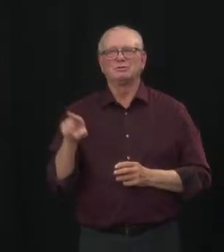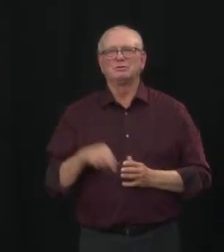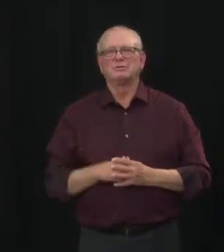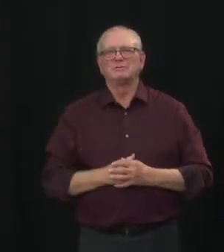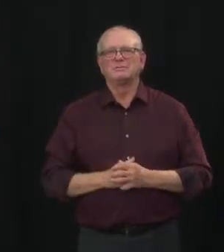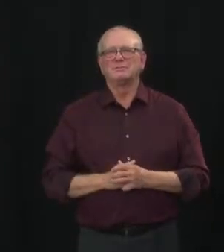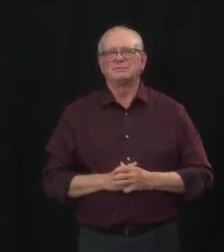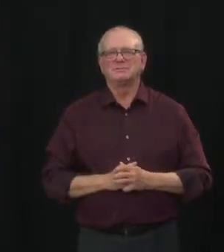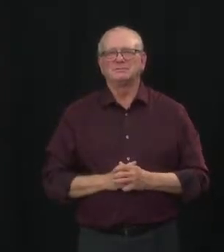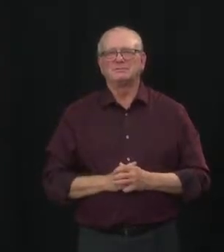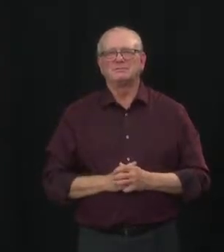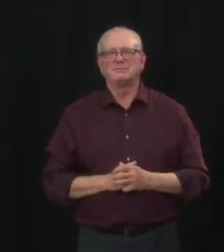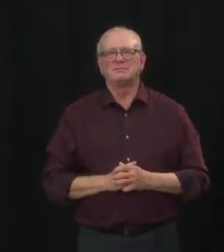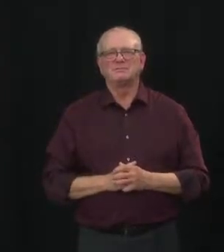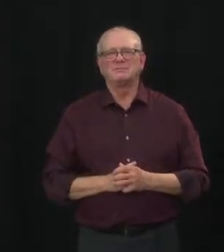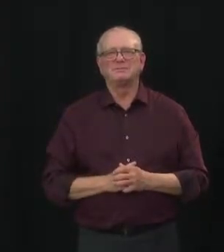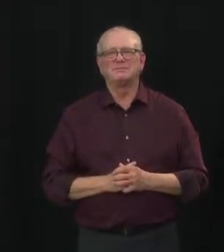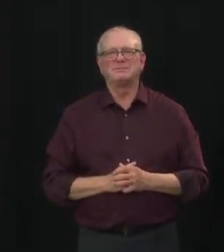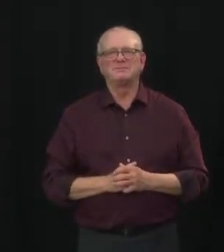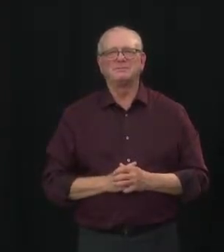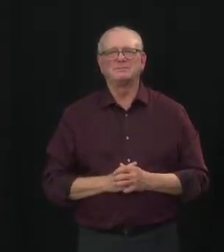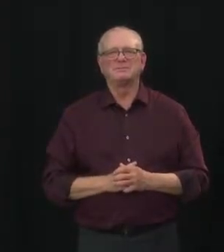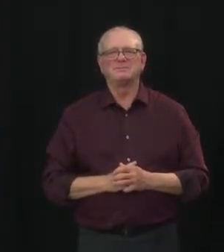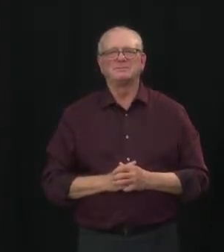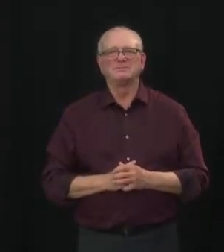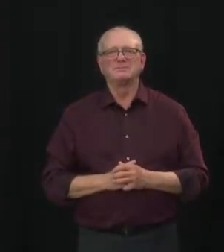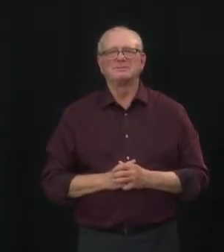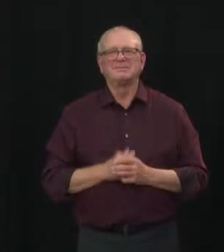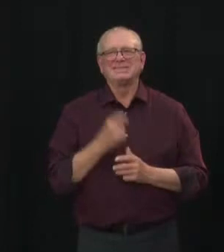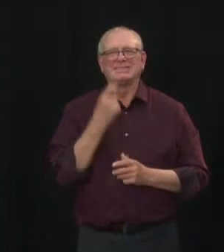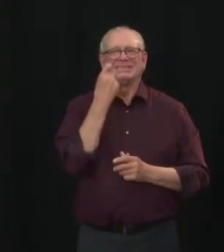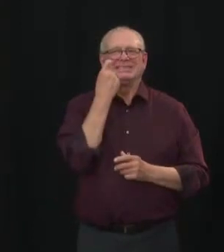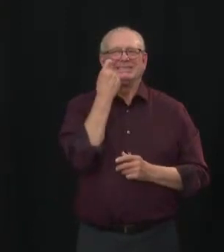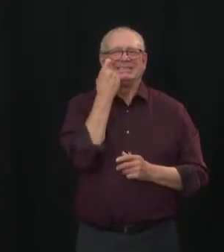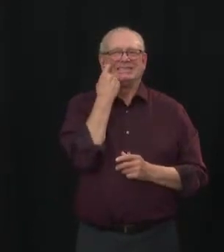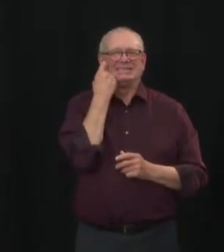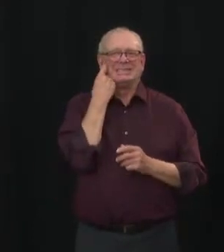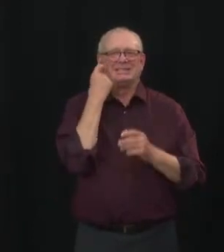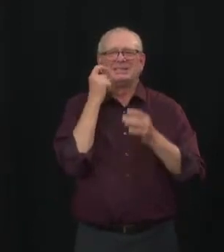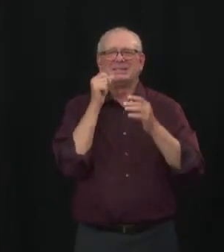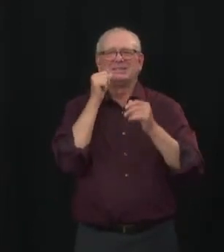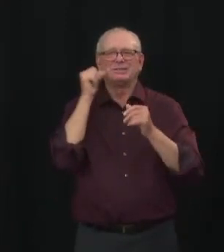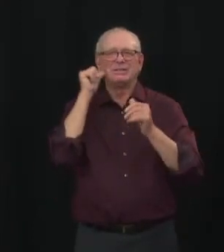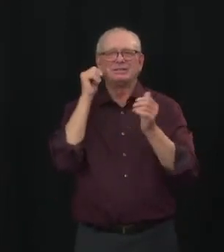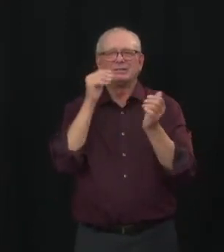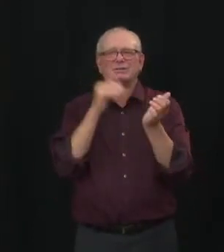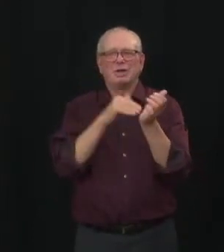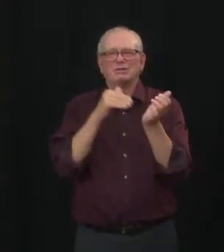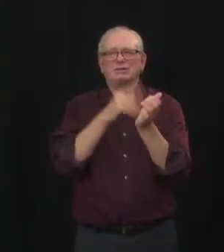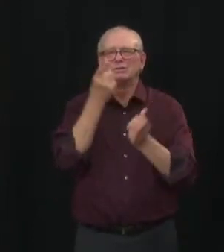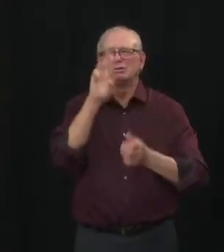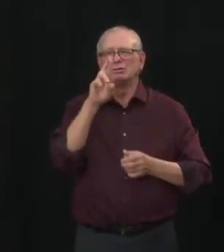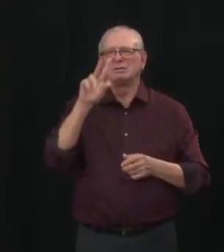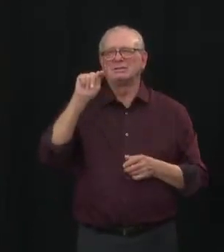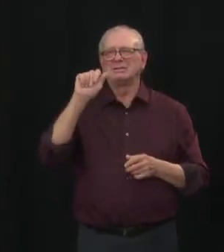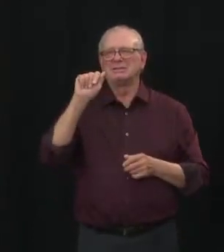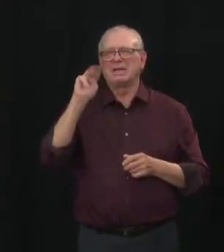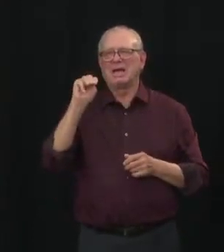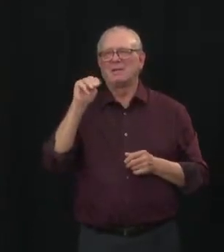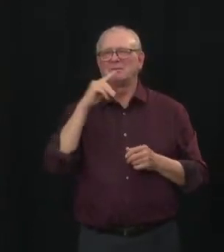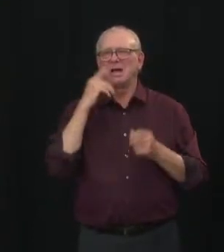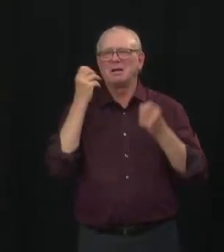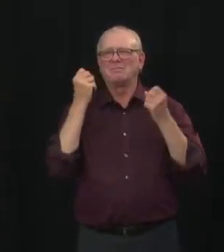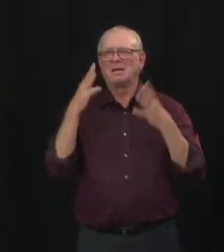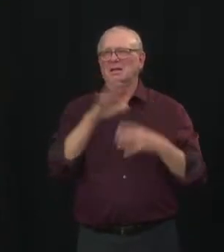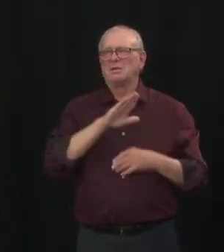Hi there, Dr. Hinshaw. As was just mentioned, Dr. Theresa Tam mentioned yesterday that many areas of the country have now reached a sixth wave of the pandemic.